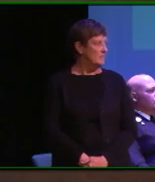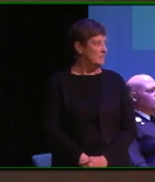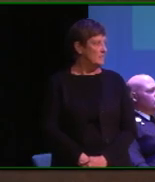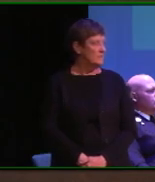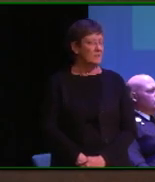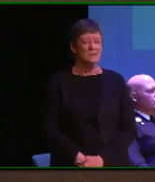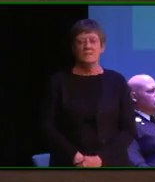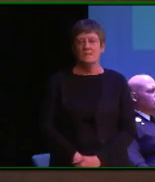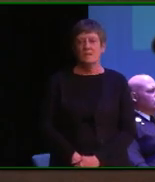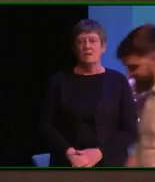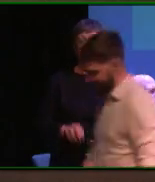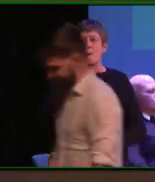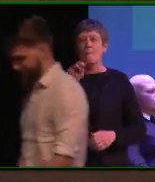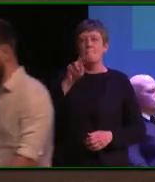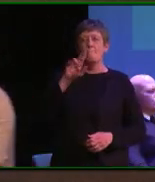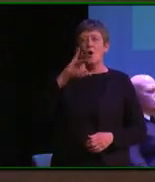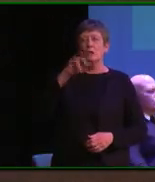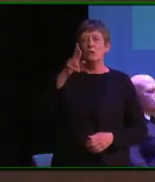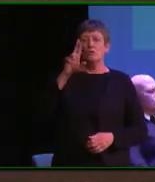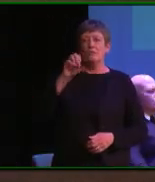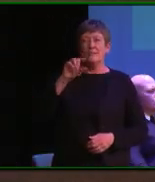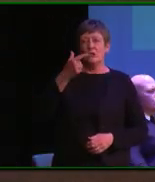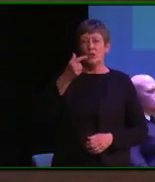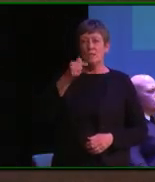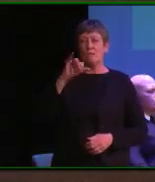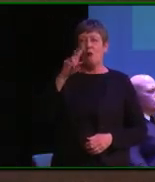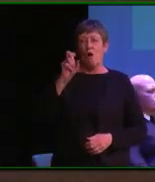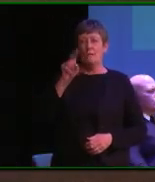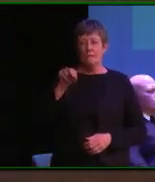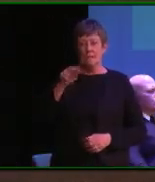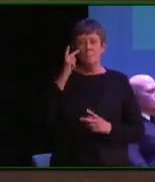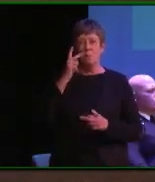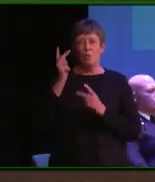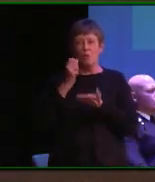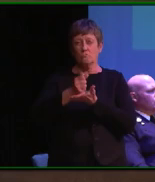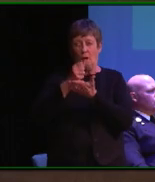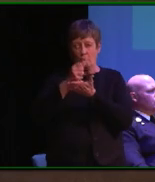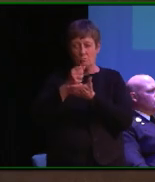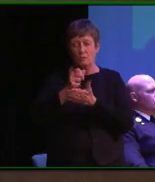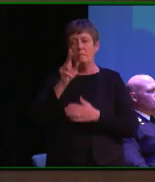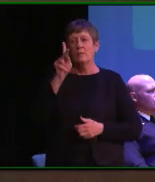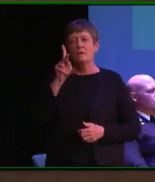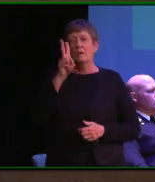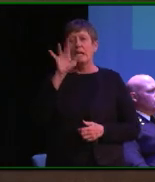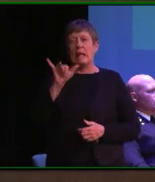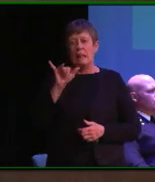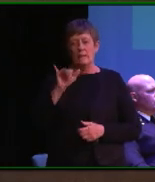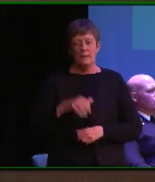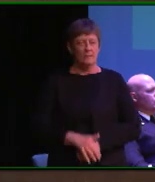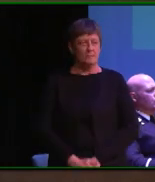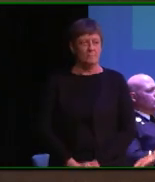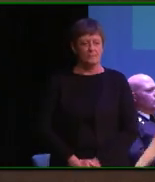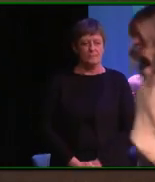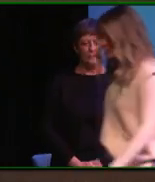The Marguerite G. Condon Memorial Nursing Scholarship goes to Kelly Petipas.